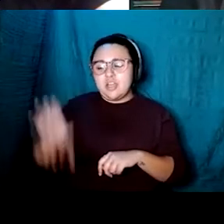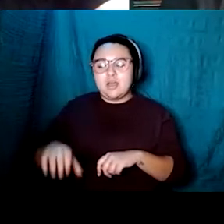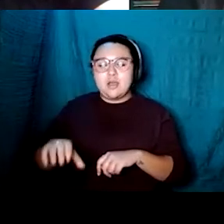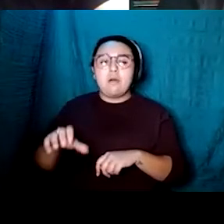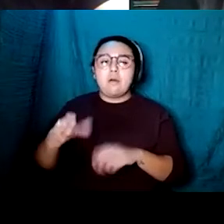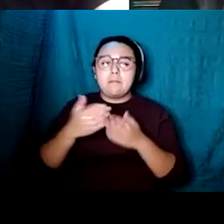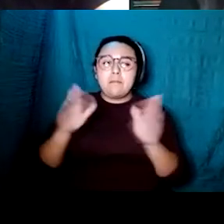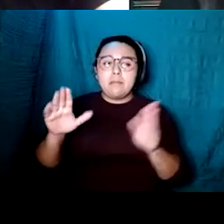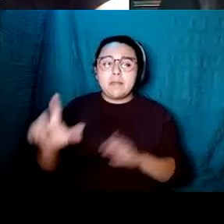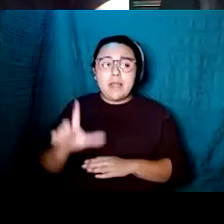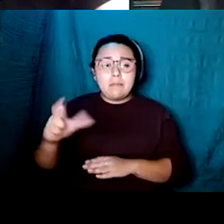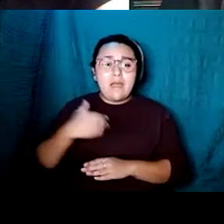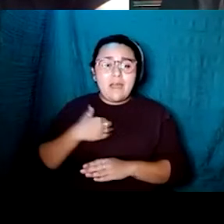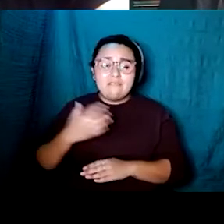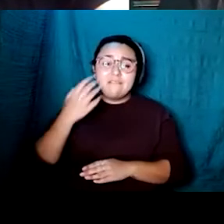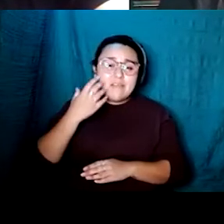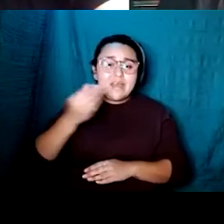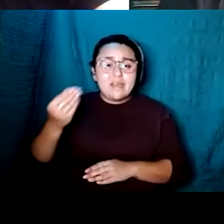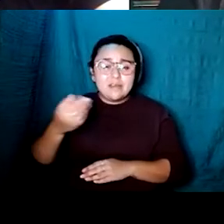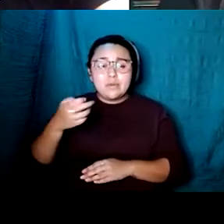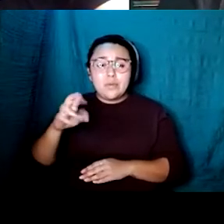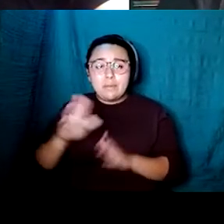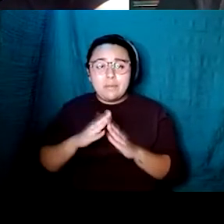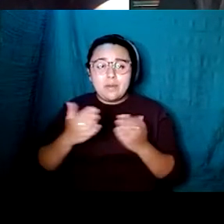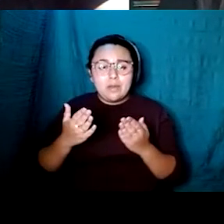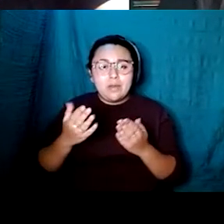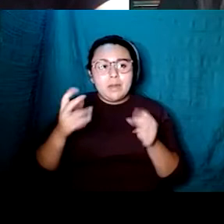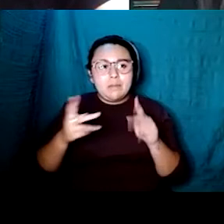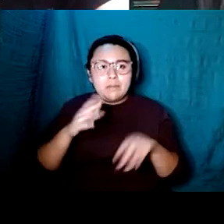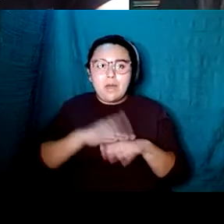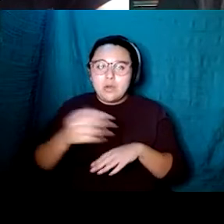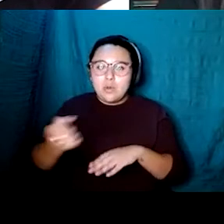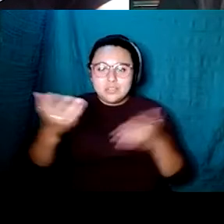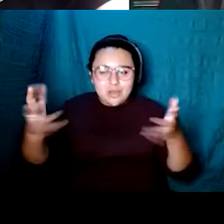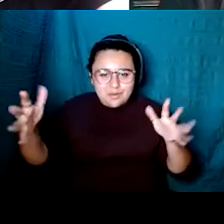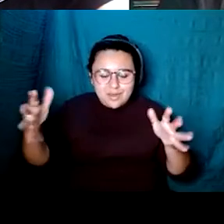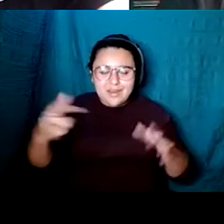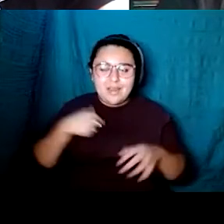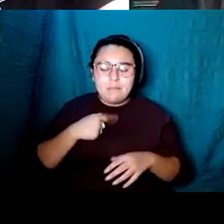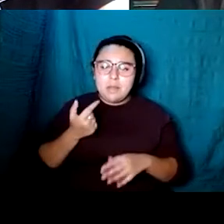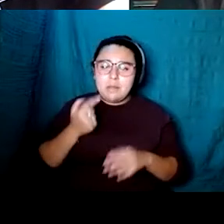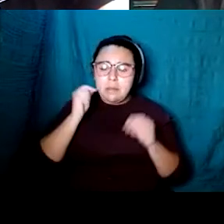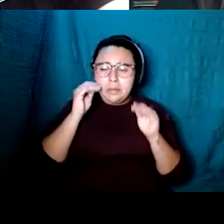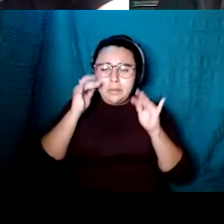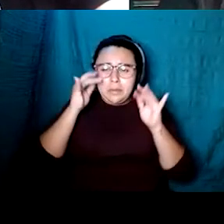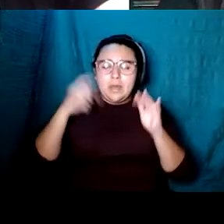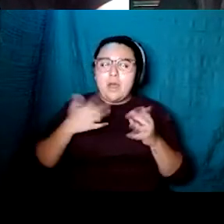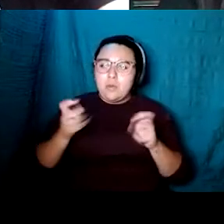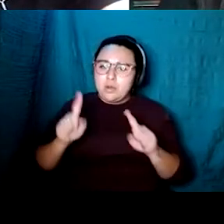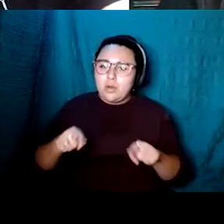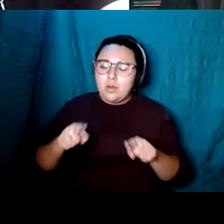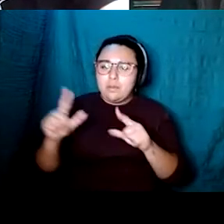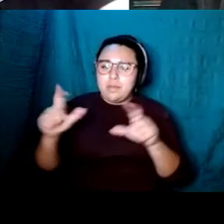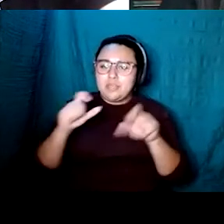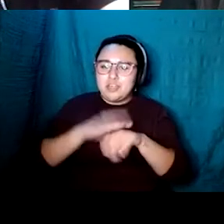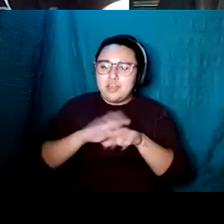Queer. And that a bunch of people have it on hold already. And I just want to go take pictures of it on the